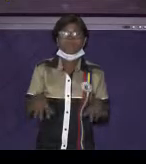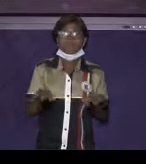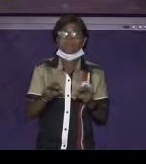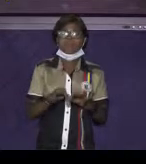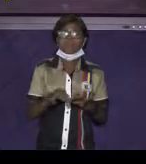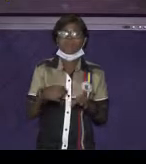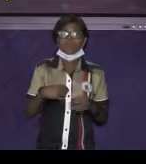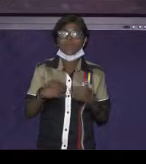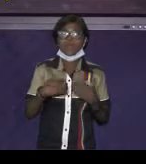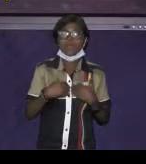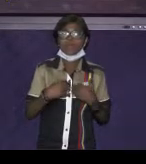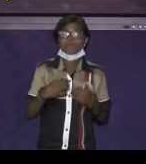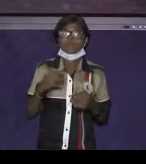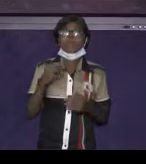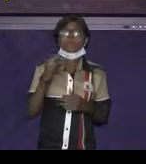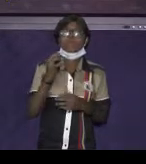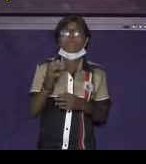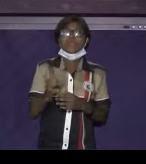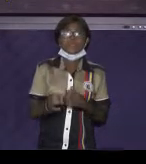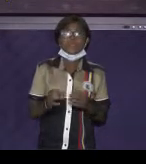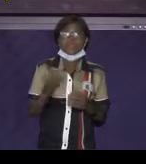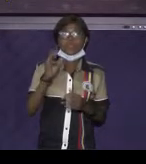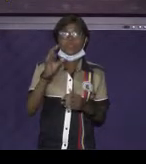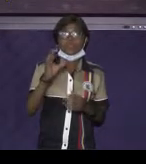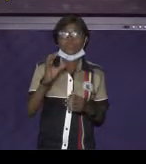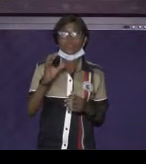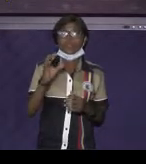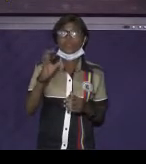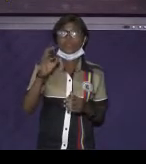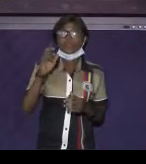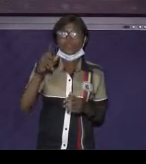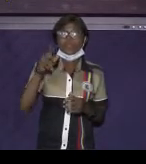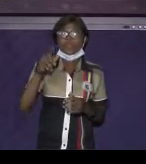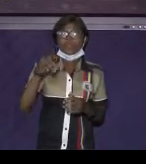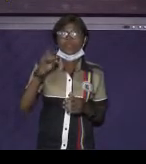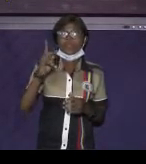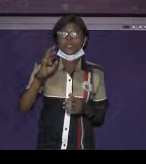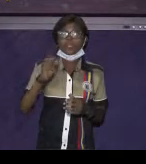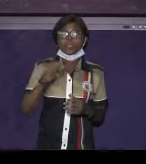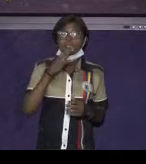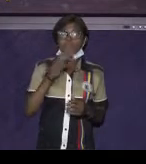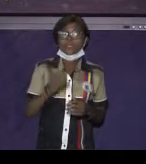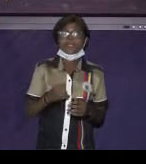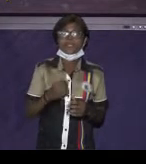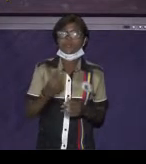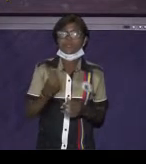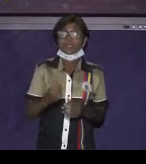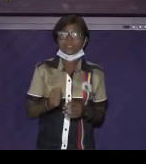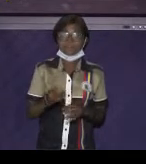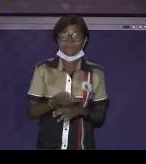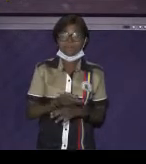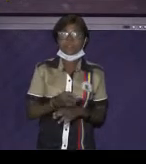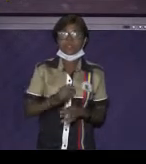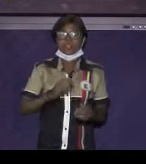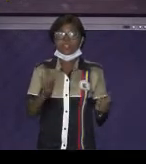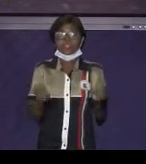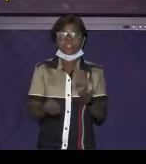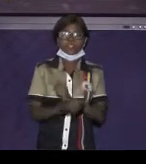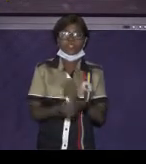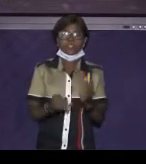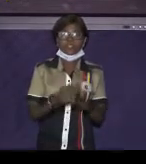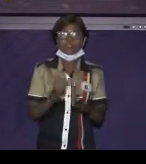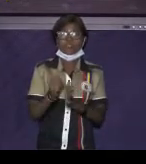kilometers per hour and want to go to meters per second. The kilometer side, change it to meters. The time side from hour, change it